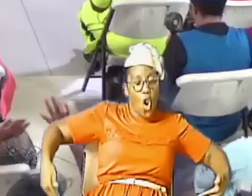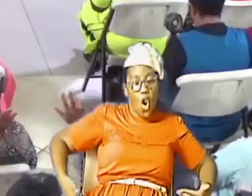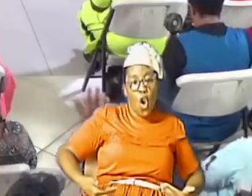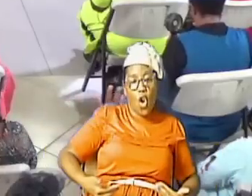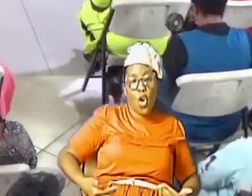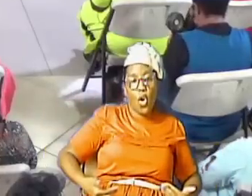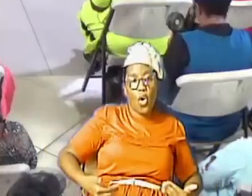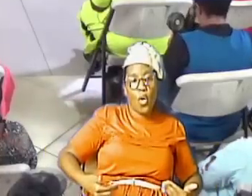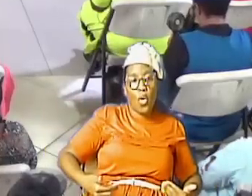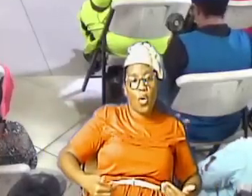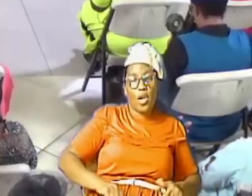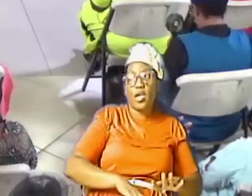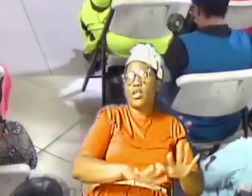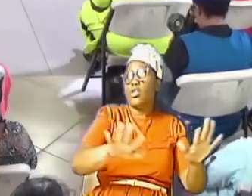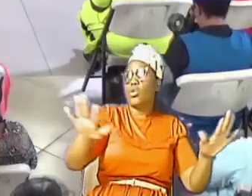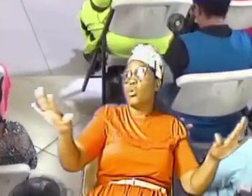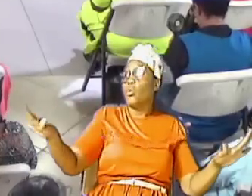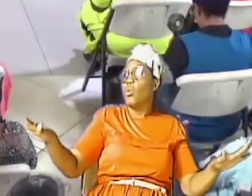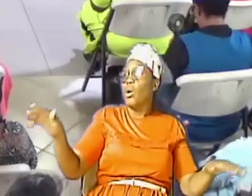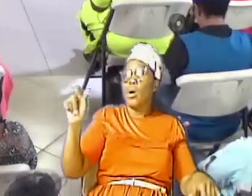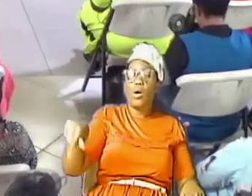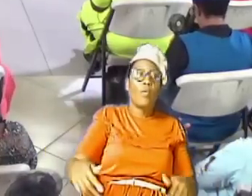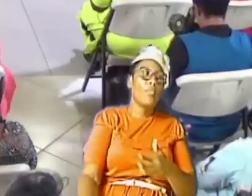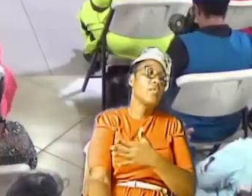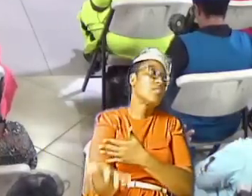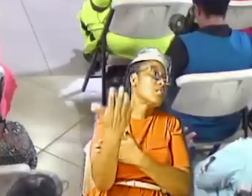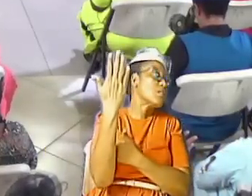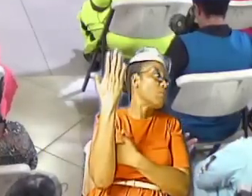of faith this morning